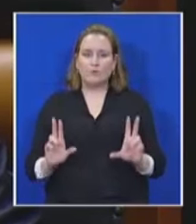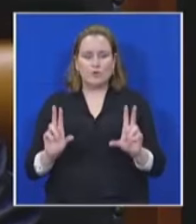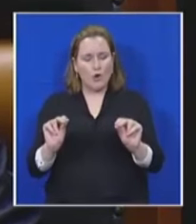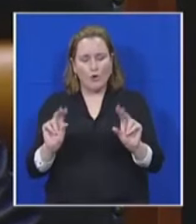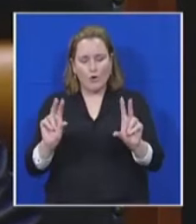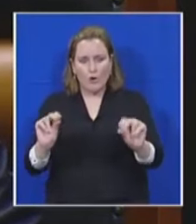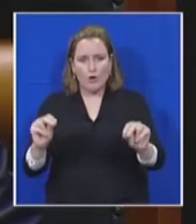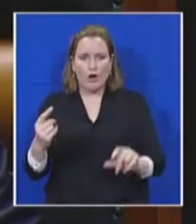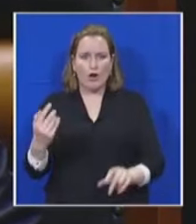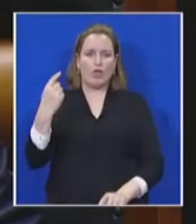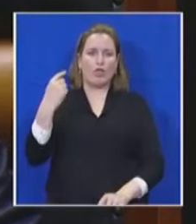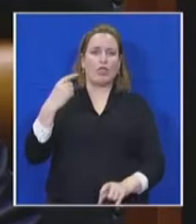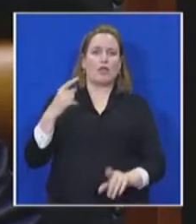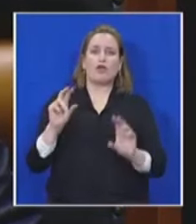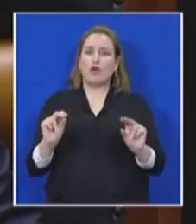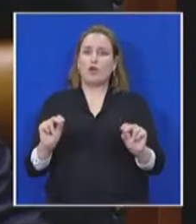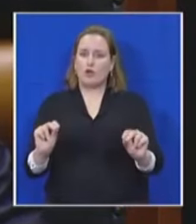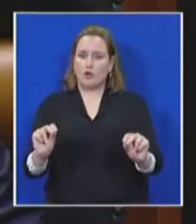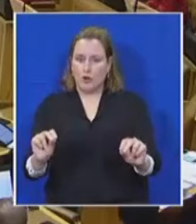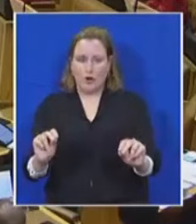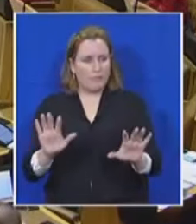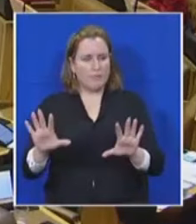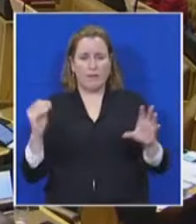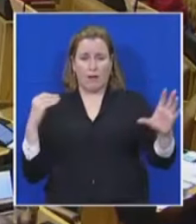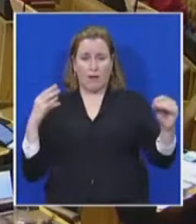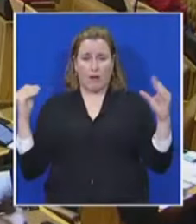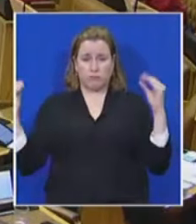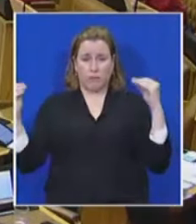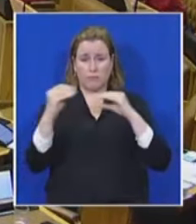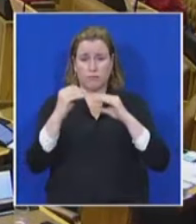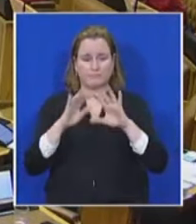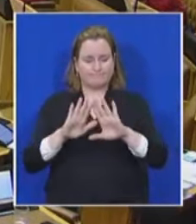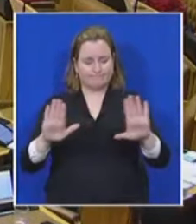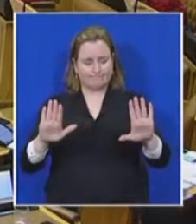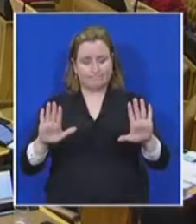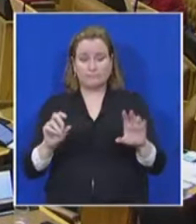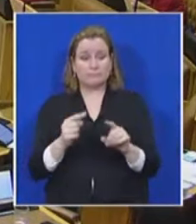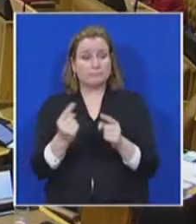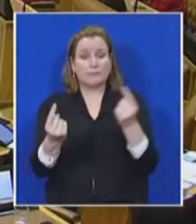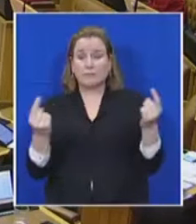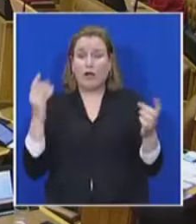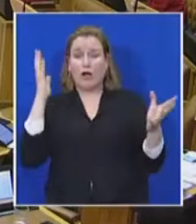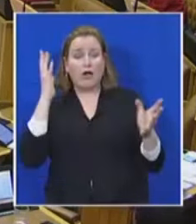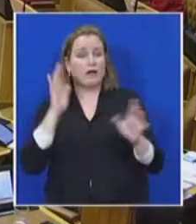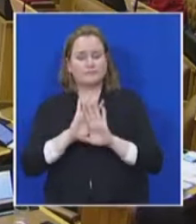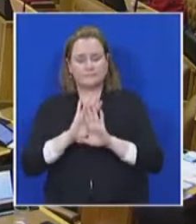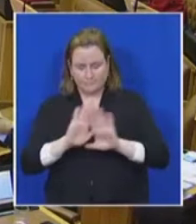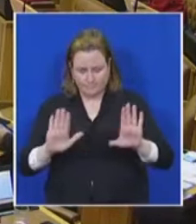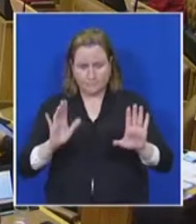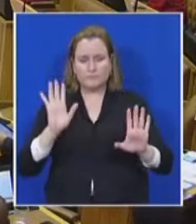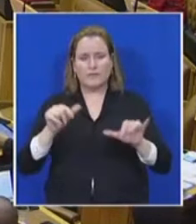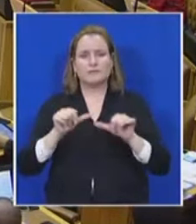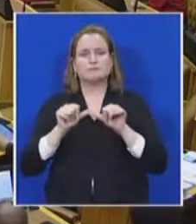person here, Chair. Who made you to change your decision, Deputy Speaker? I'm not allowing anybody. We are proceeding with voting. Who made you to change your